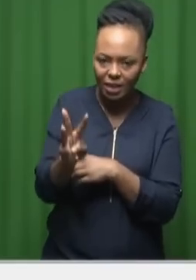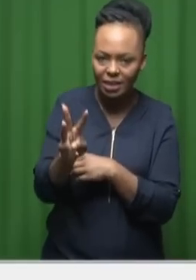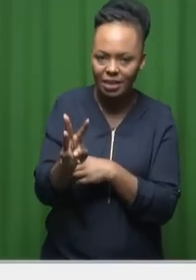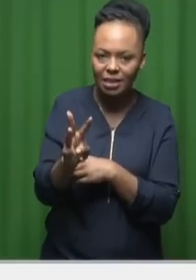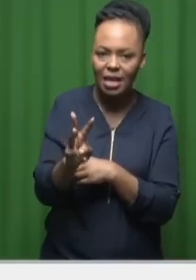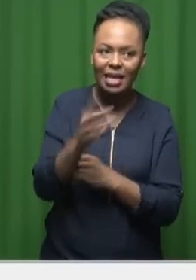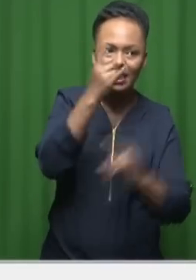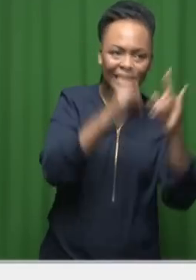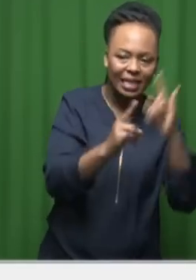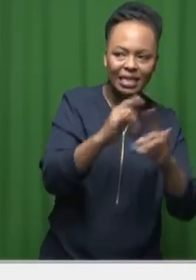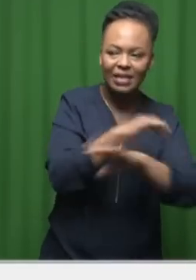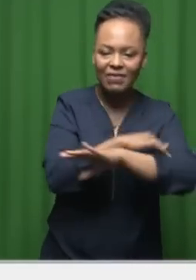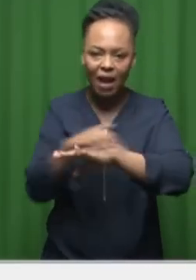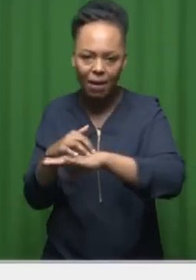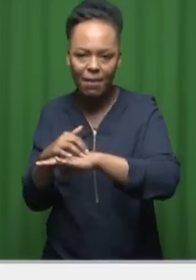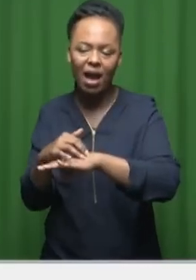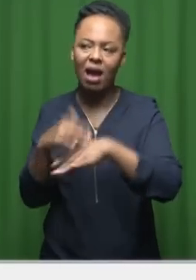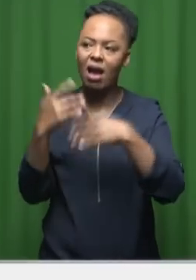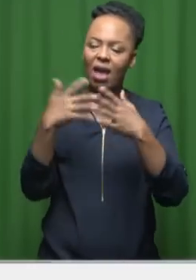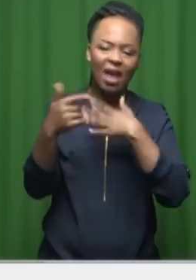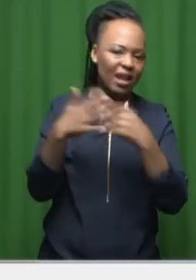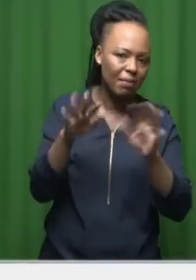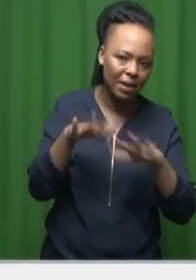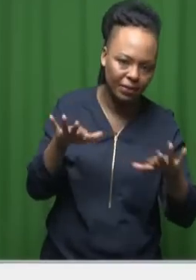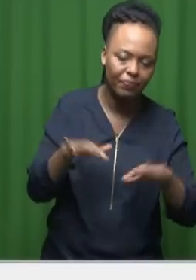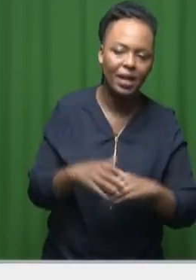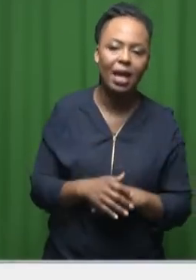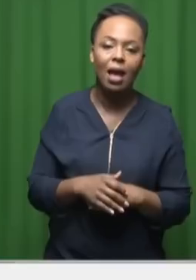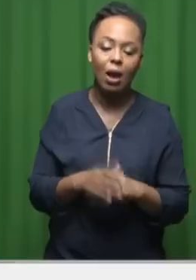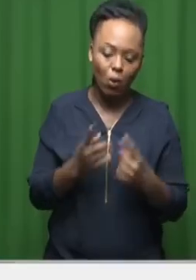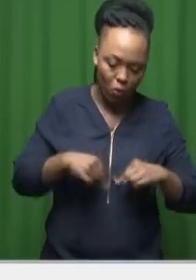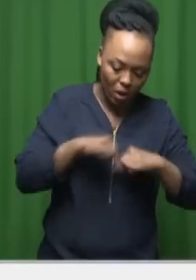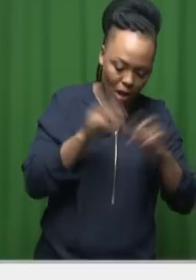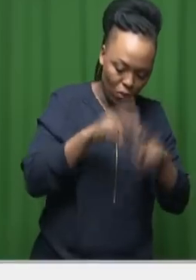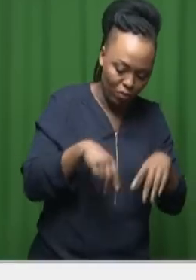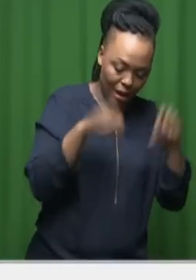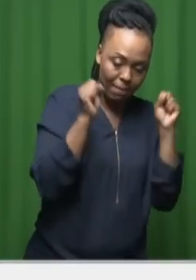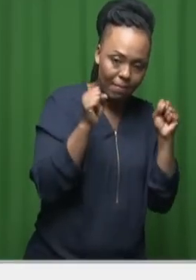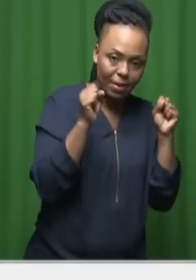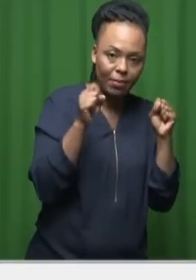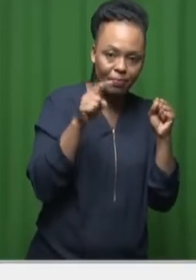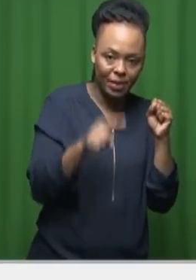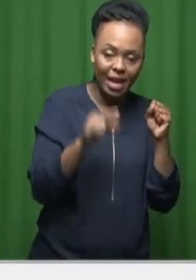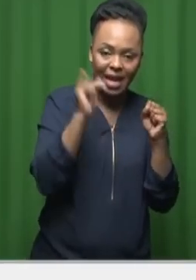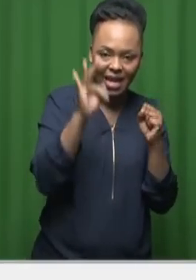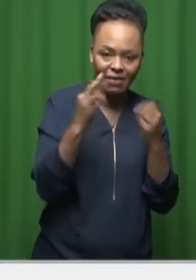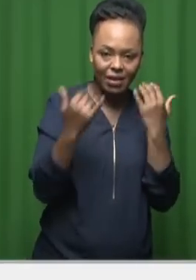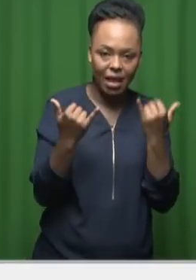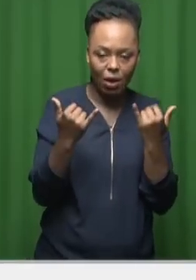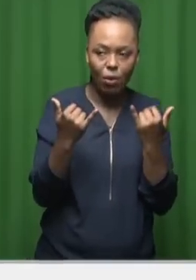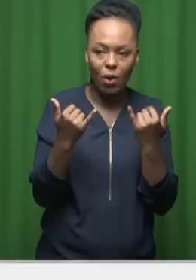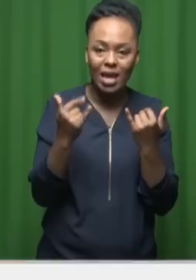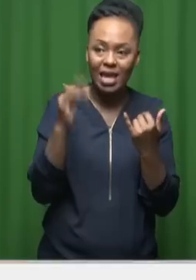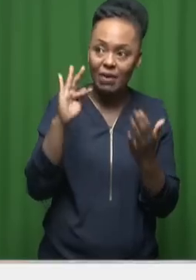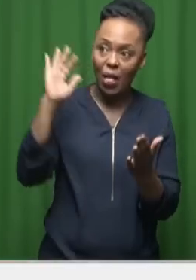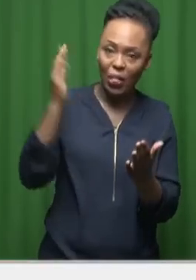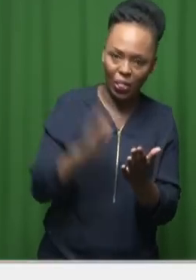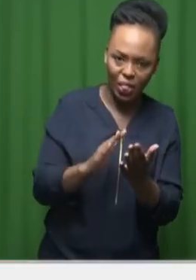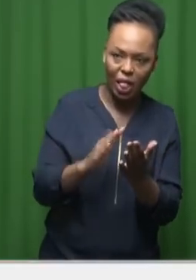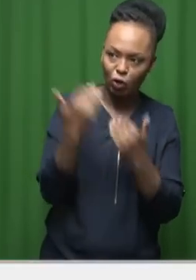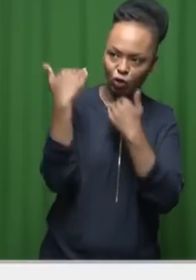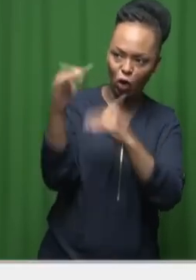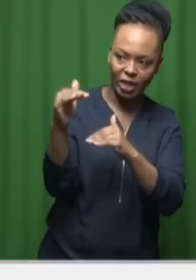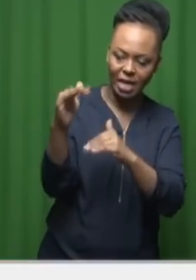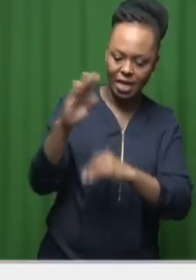cities and the farmers and everyone else. And we have load shedding. So if we're short of 8, they give us